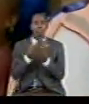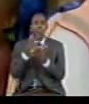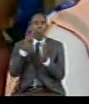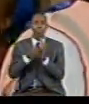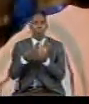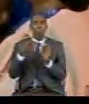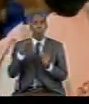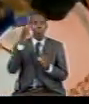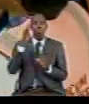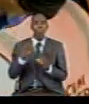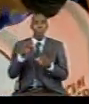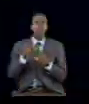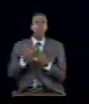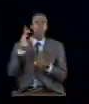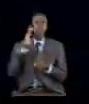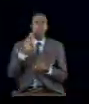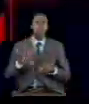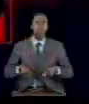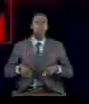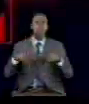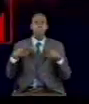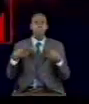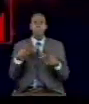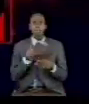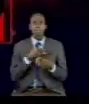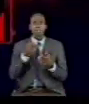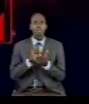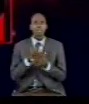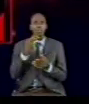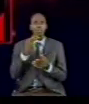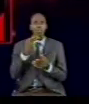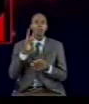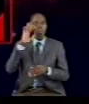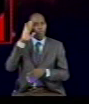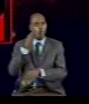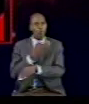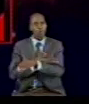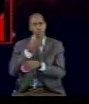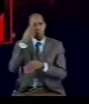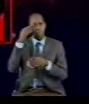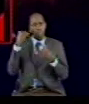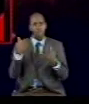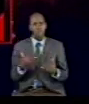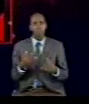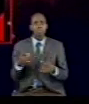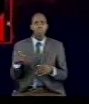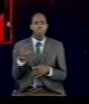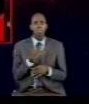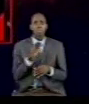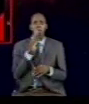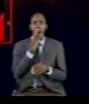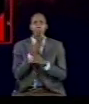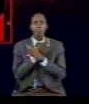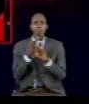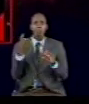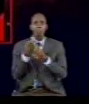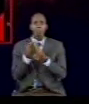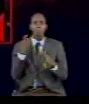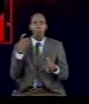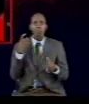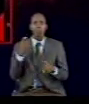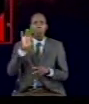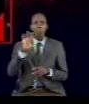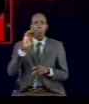life and that of her son, because right now they are free from cholera, vomiting,